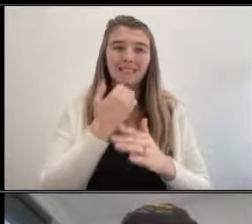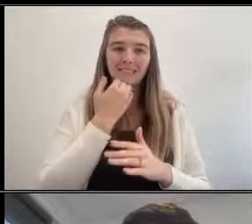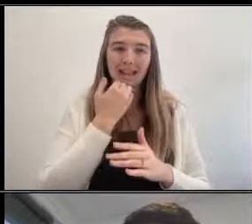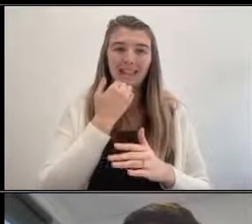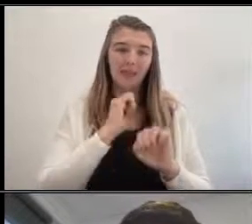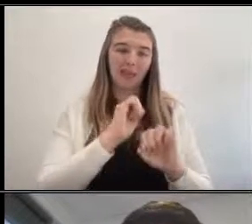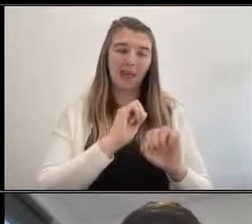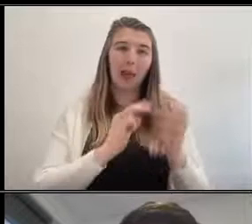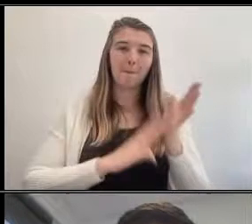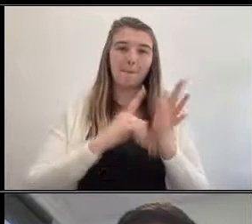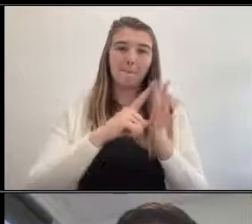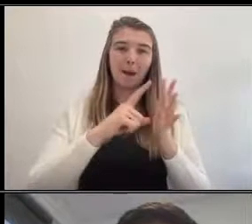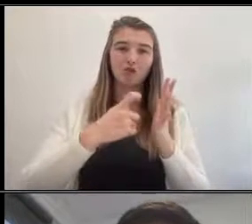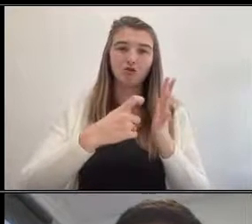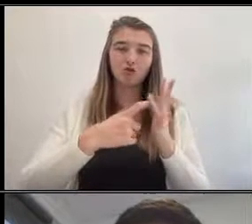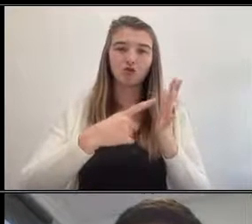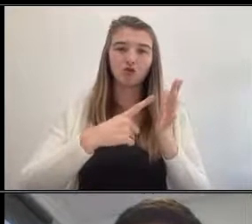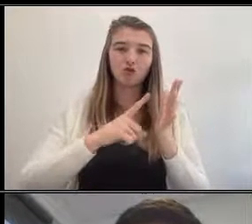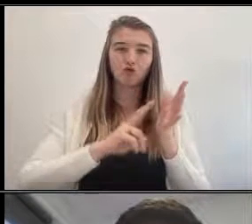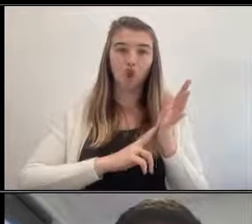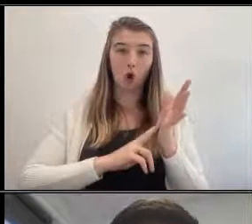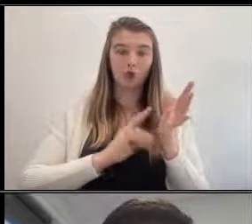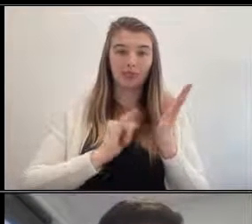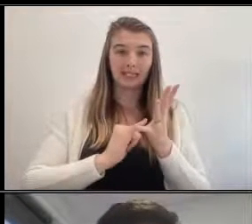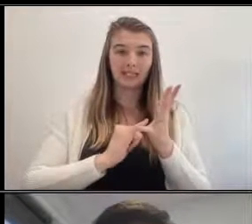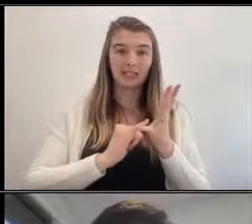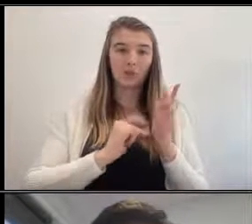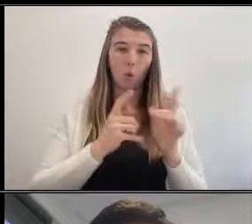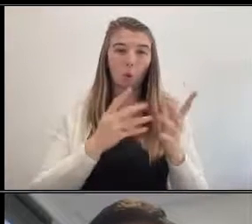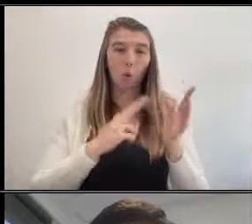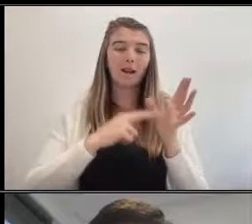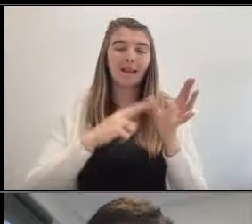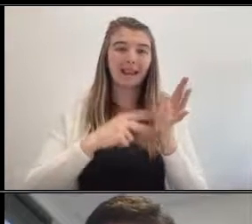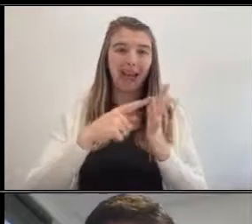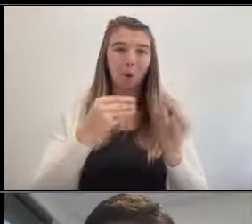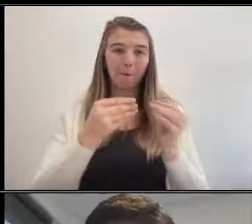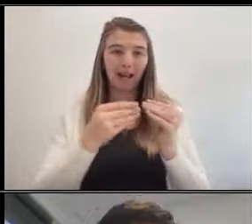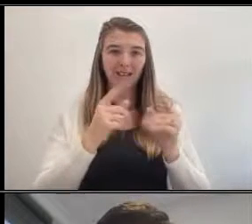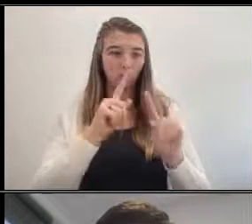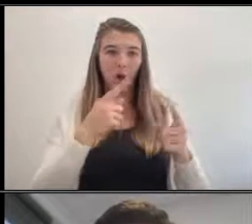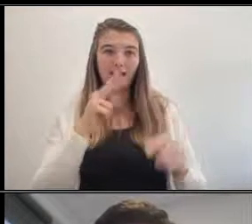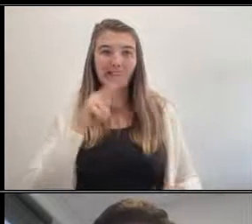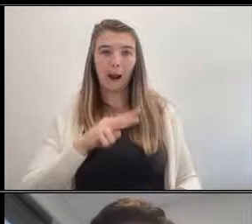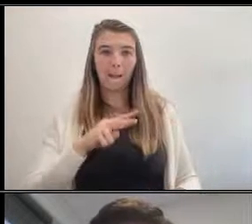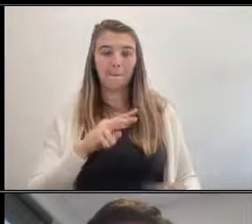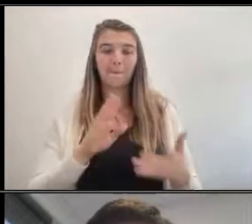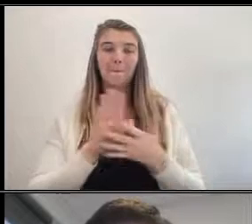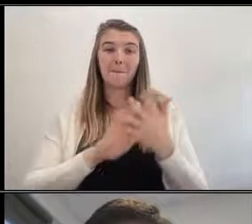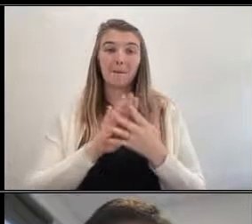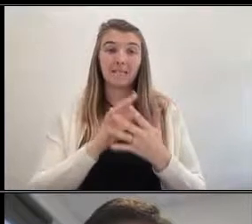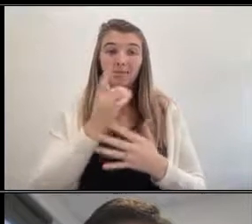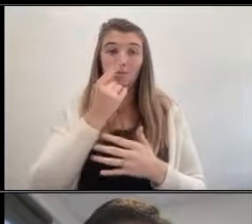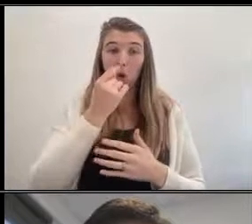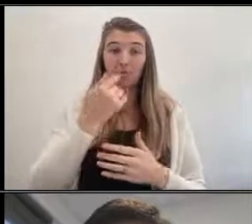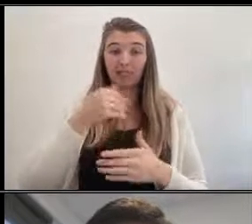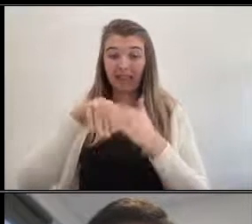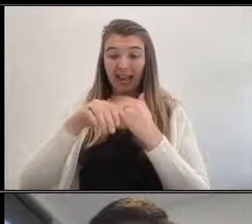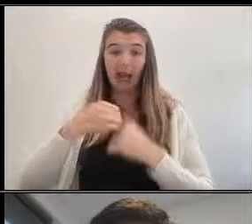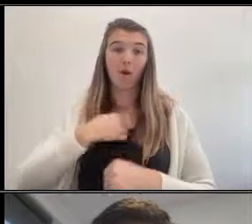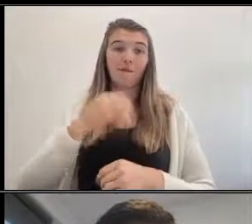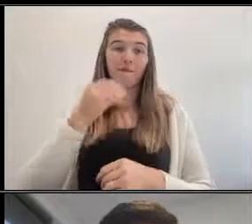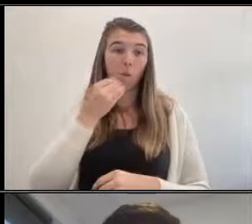or nanoplastics, we cannot see them easily. And if they are hidden in our food or in a specific sample, you might